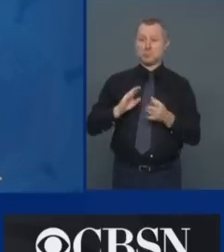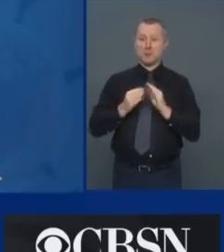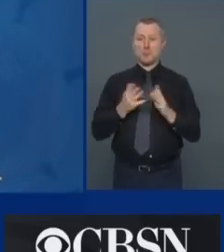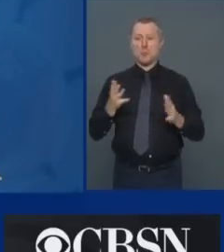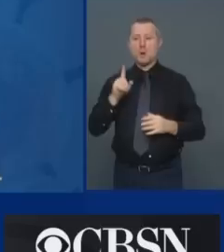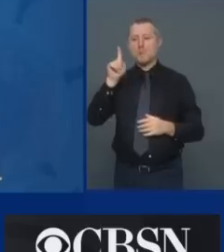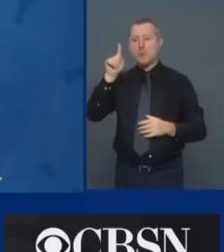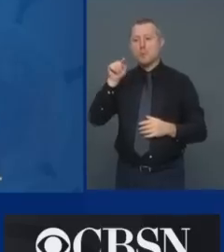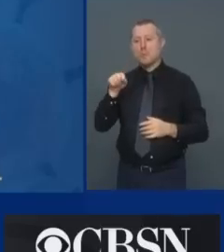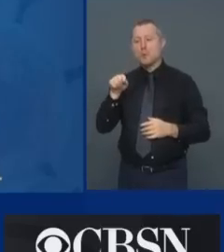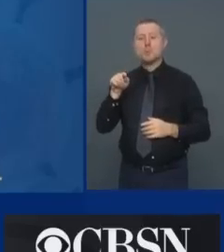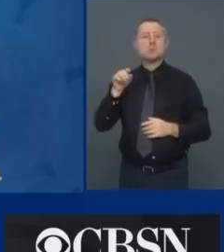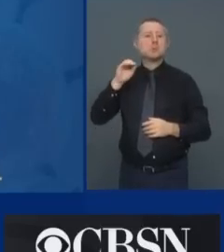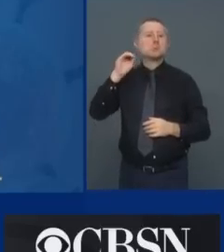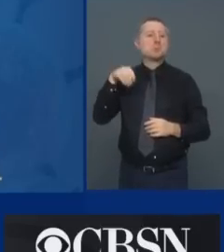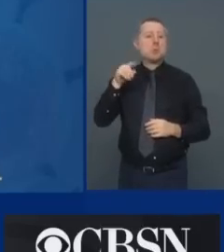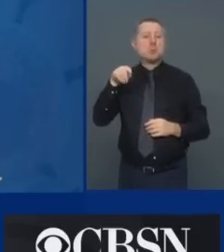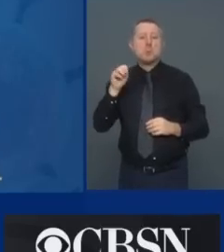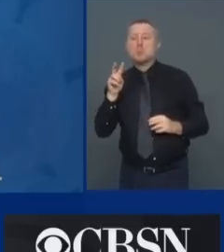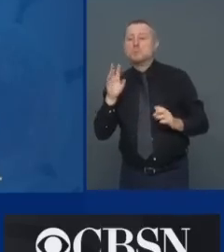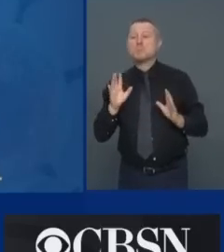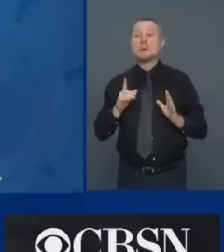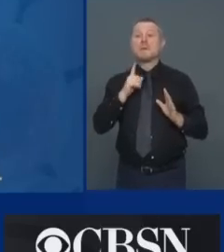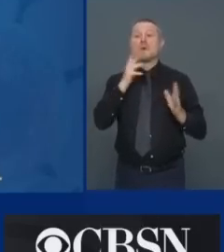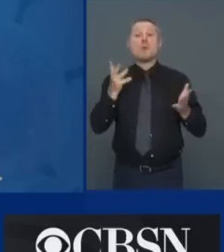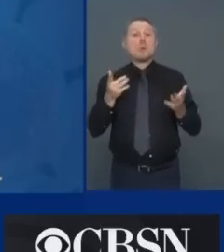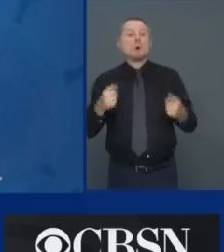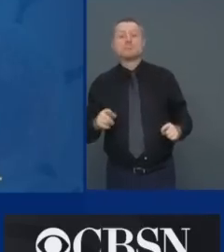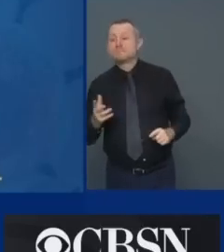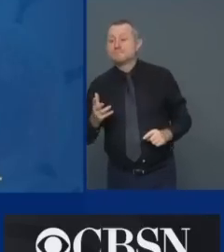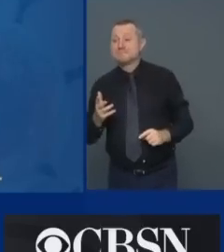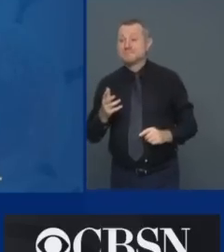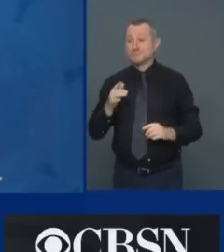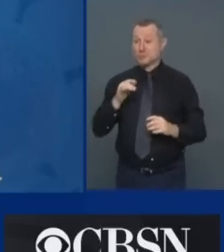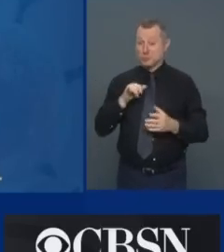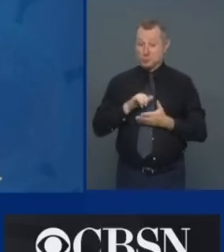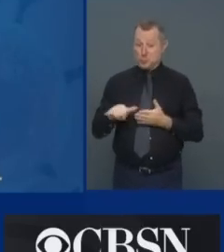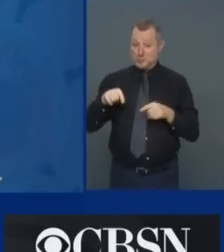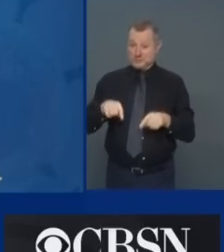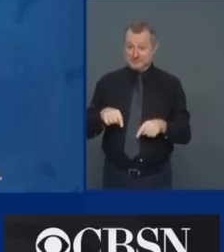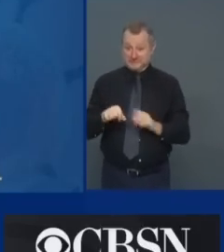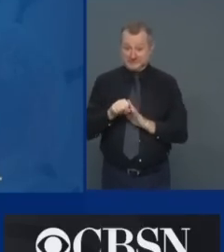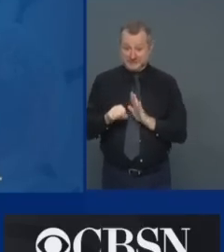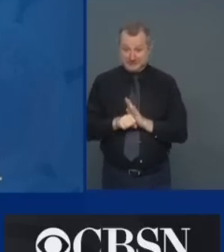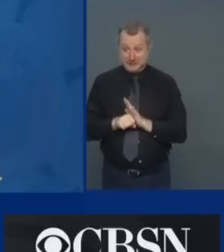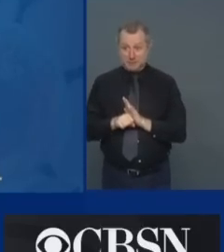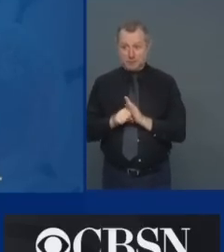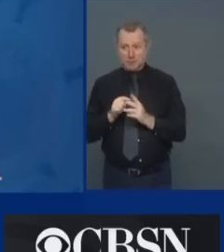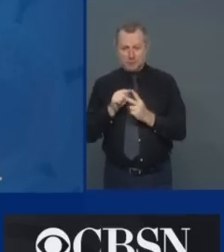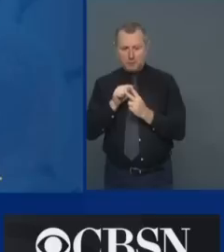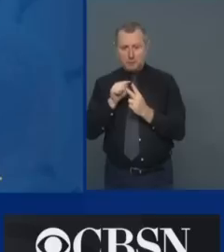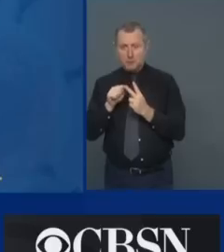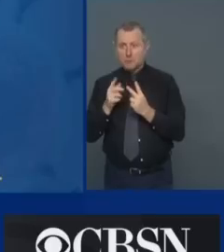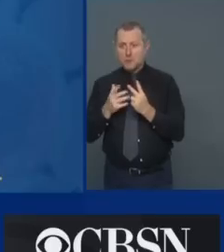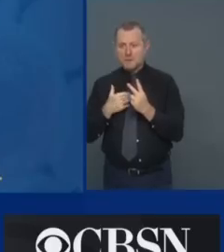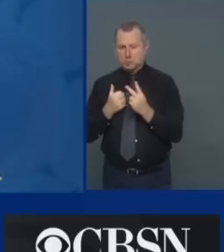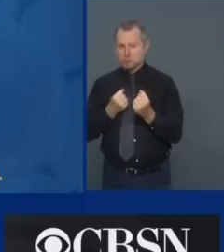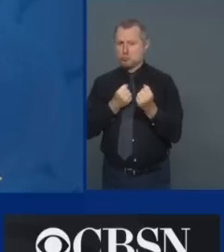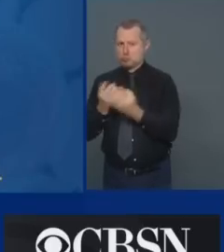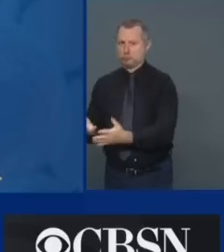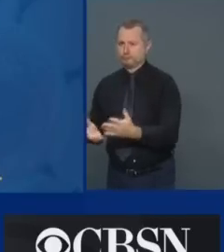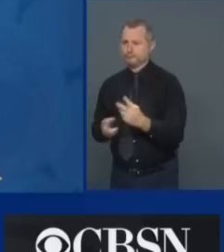What happens in New York is a function of two main dynamics. What New Yorkers do is the